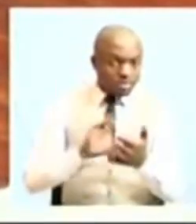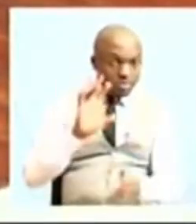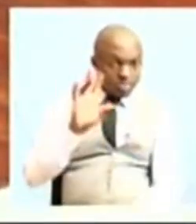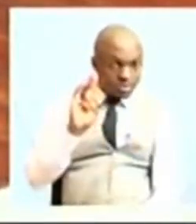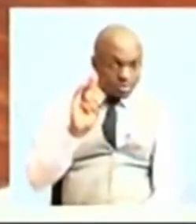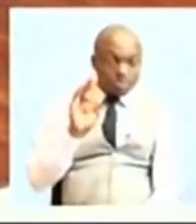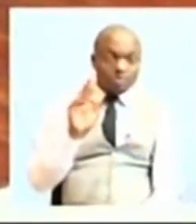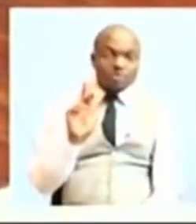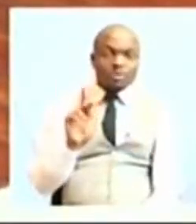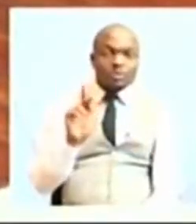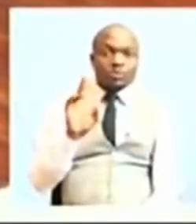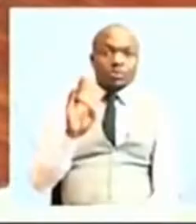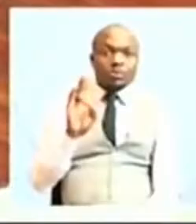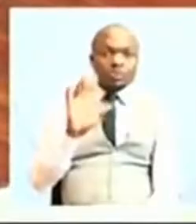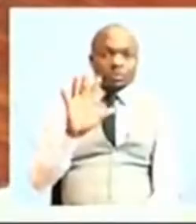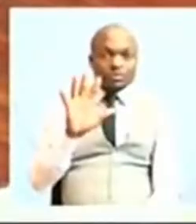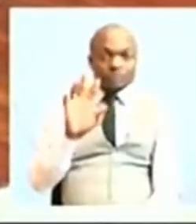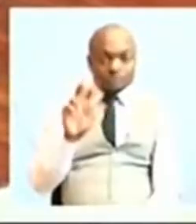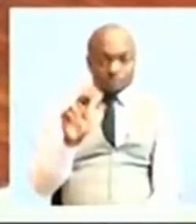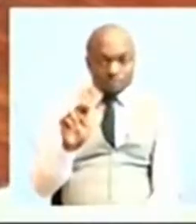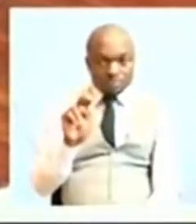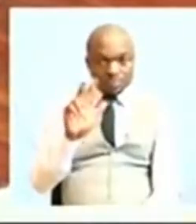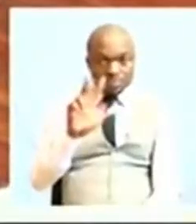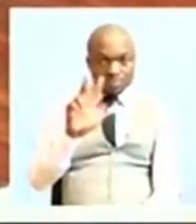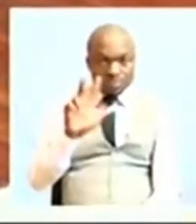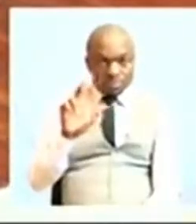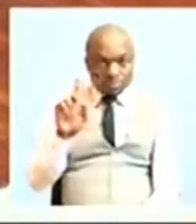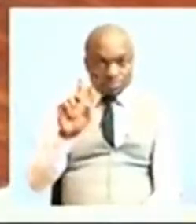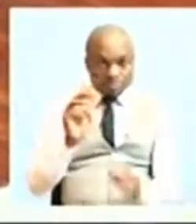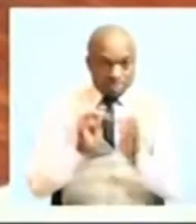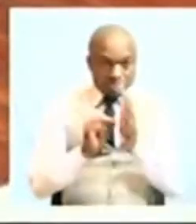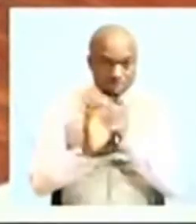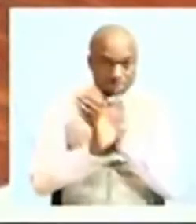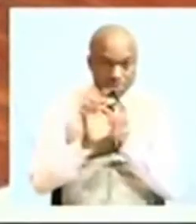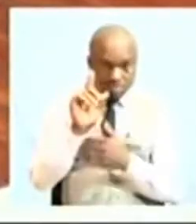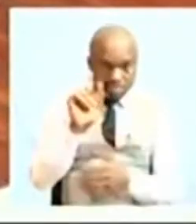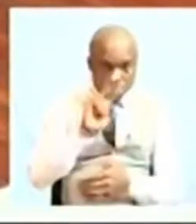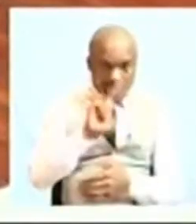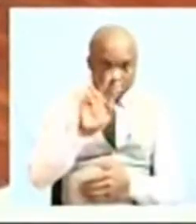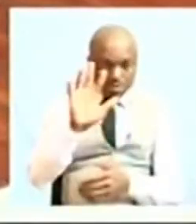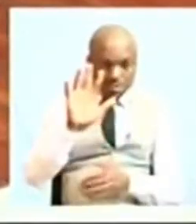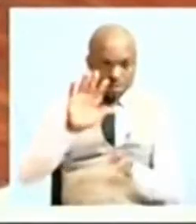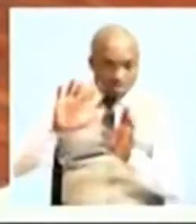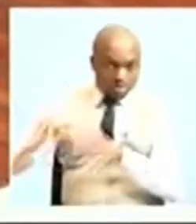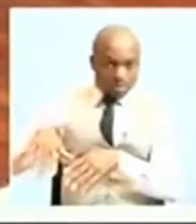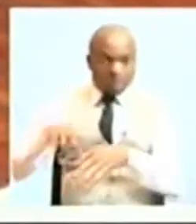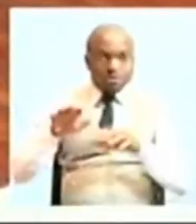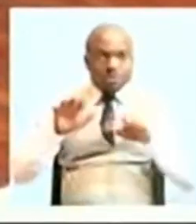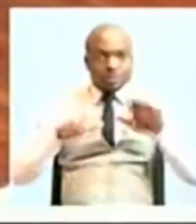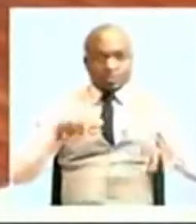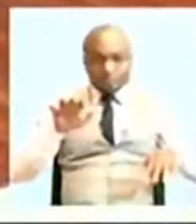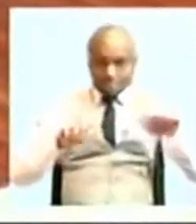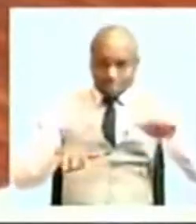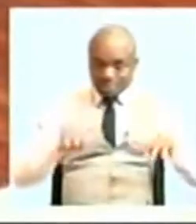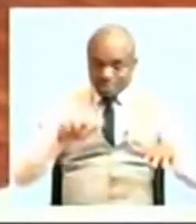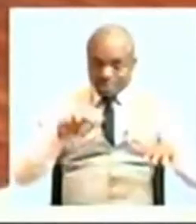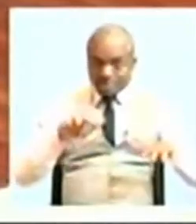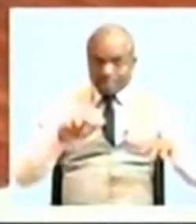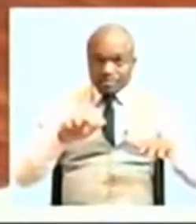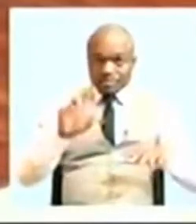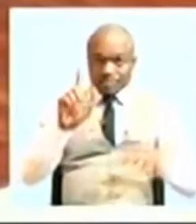20,870,017 kwacha 75 ngwe as at 31st March 2025, leaving a balance of